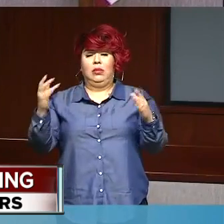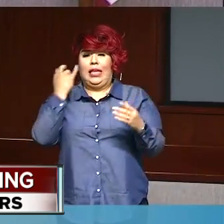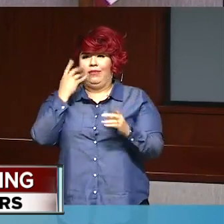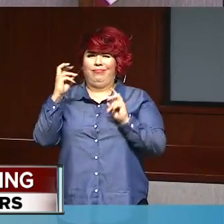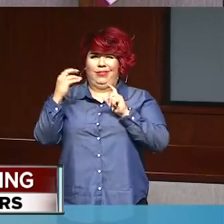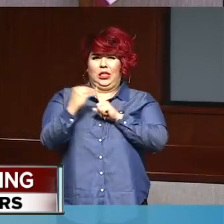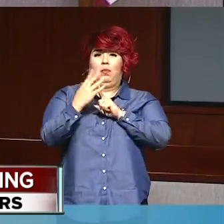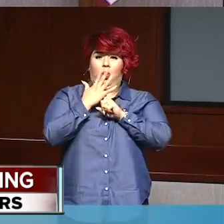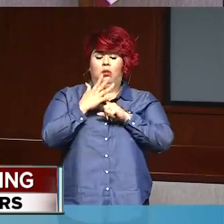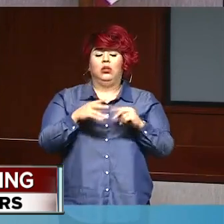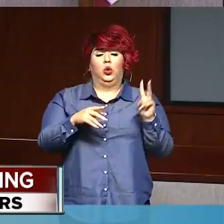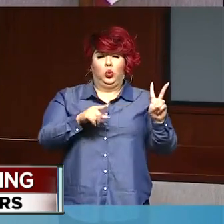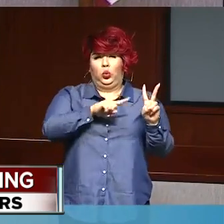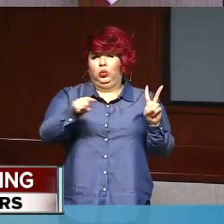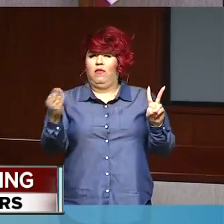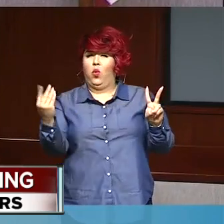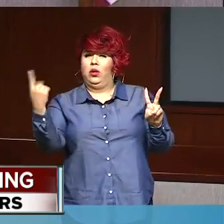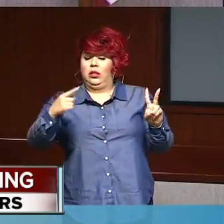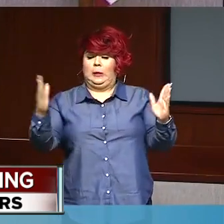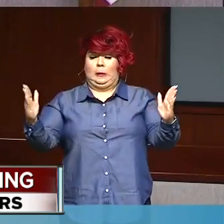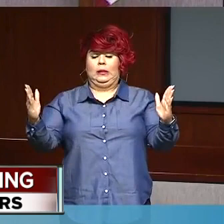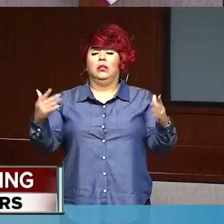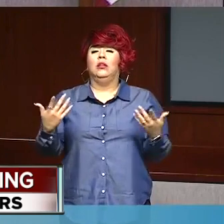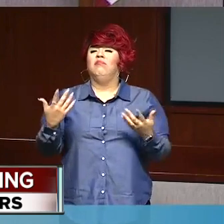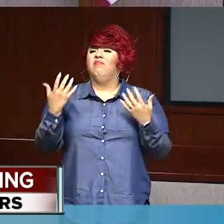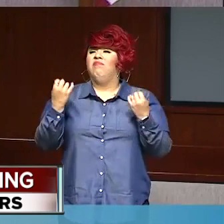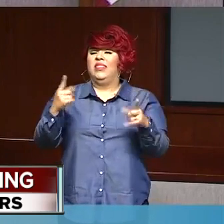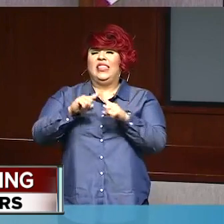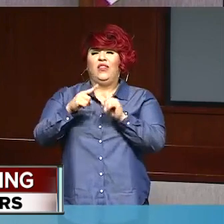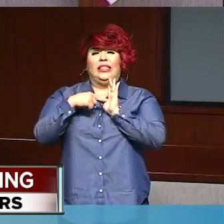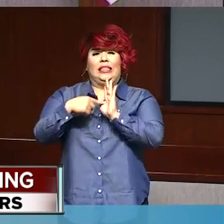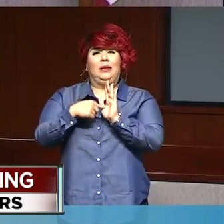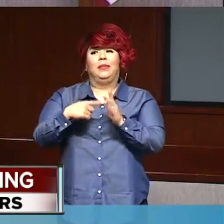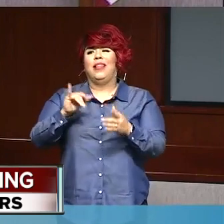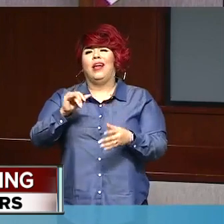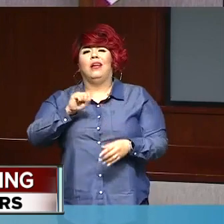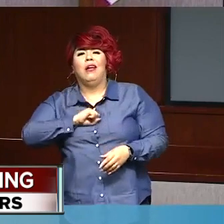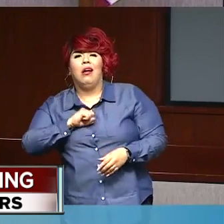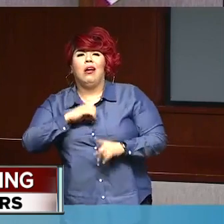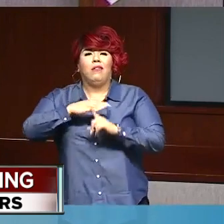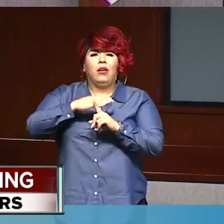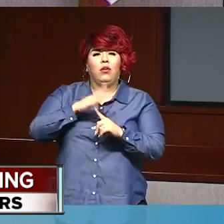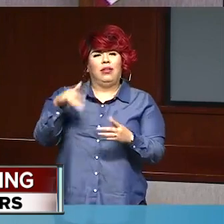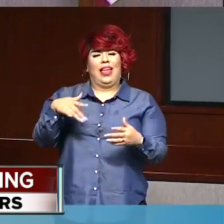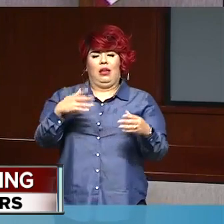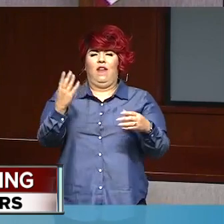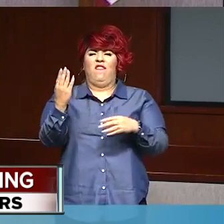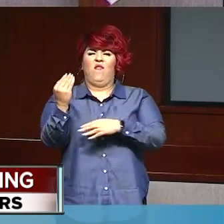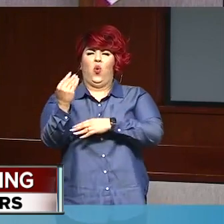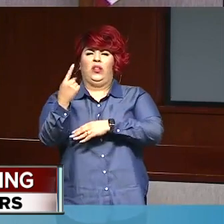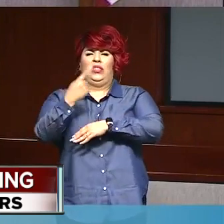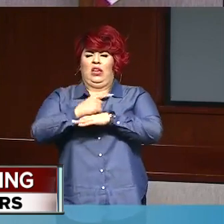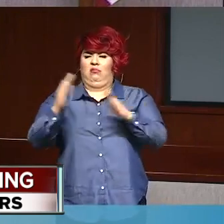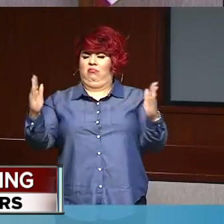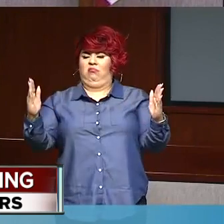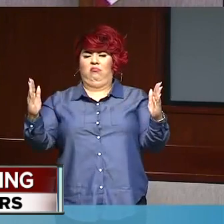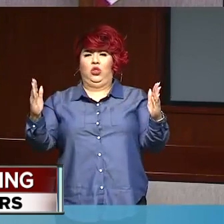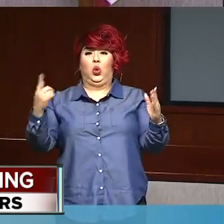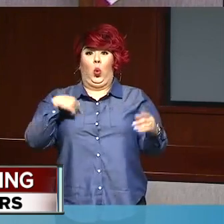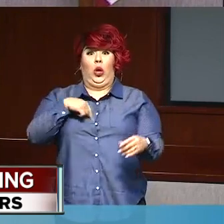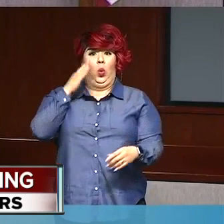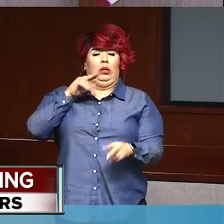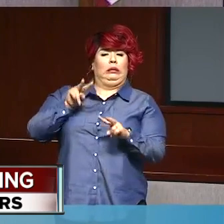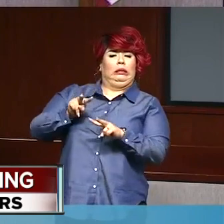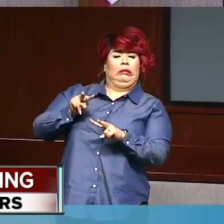Many of the symptoms develop within 7 days, but we use that 14-day period as a window. So we'll be watching